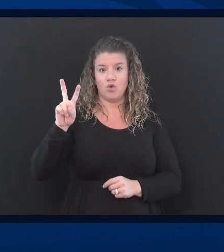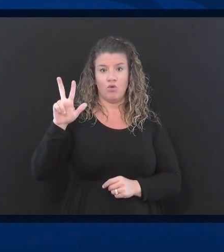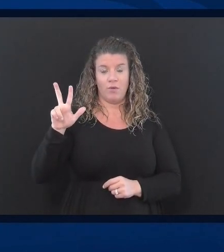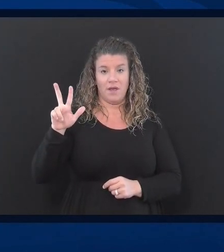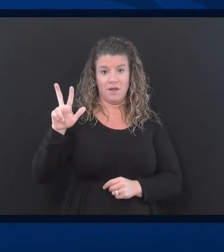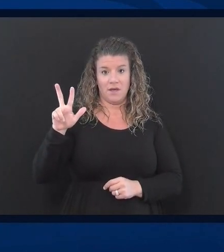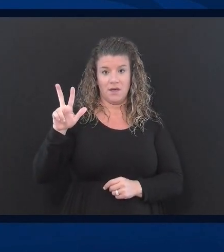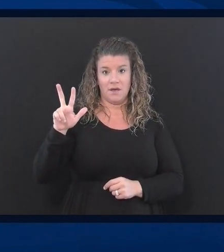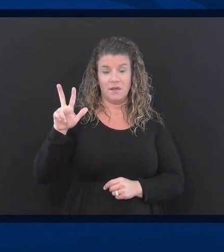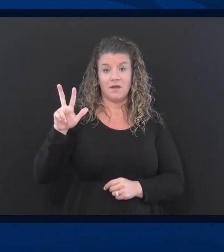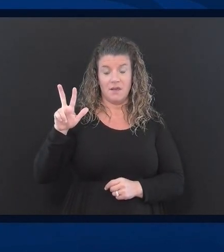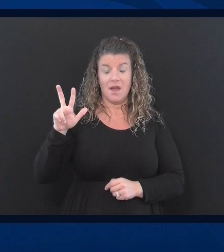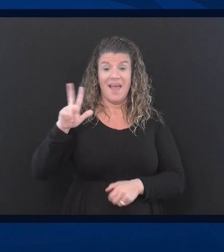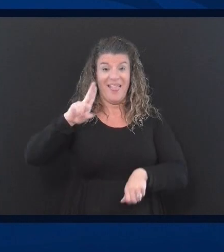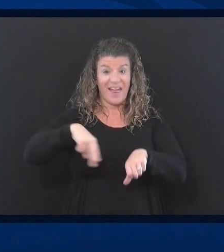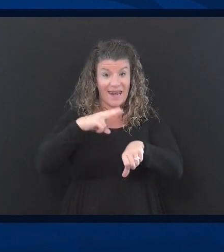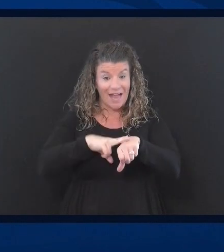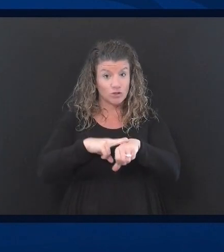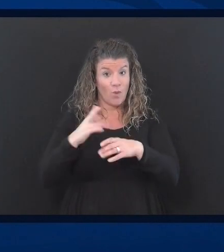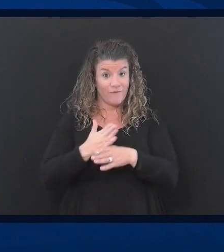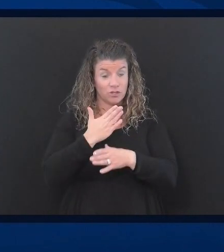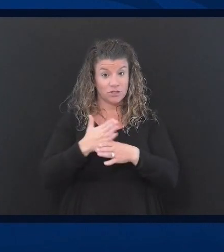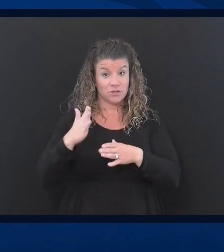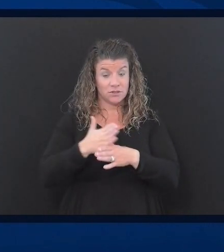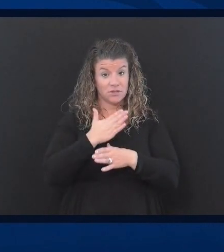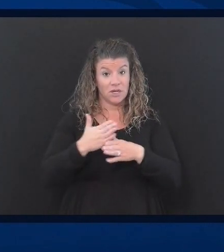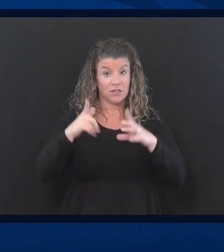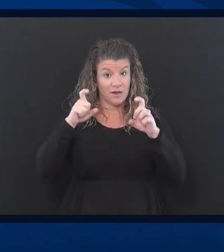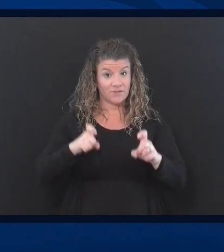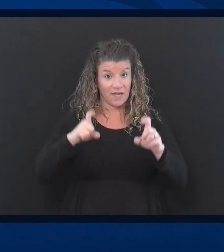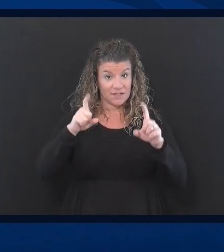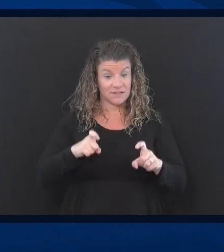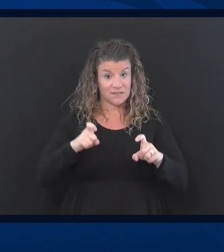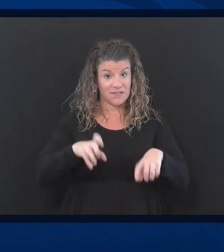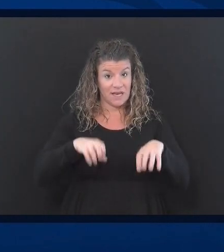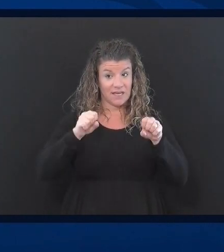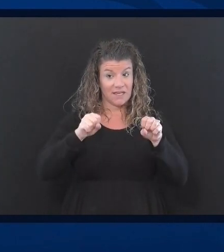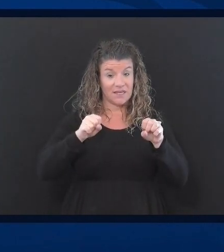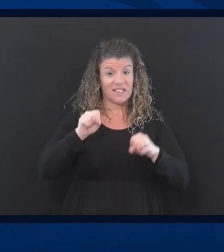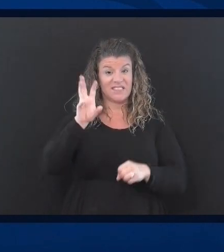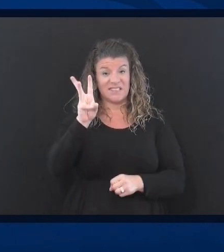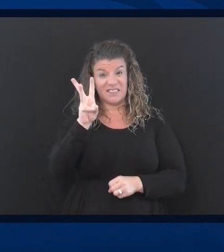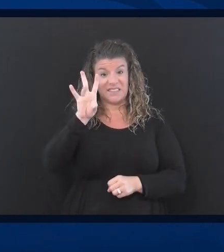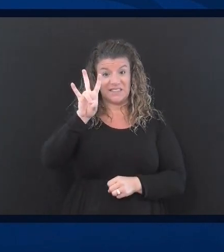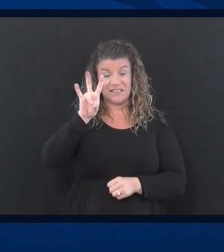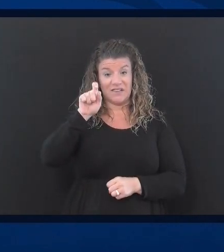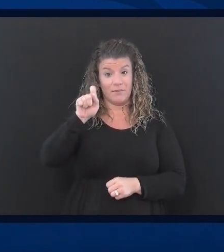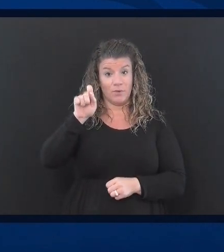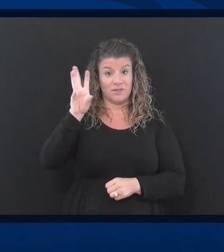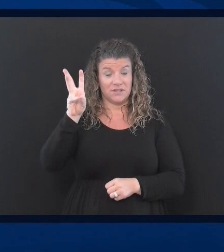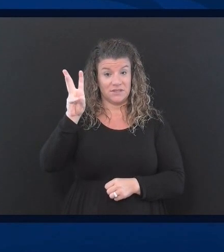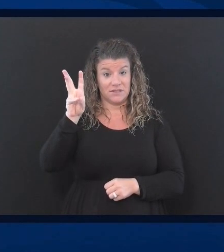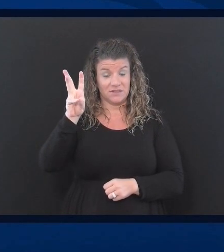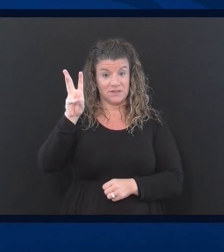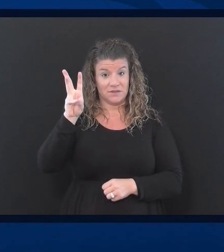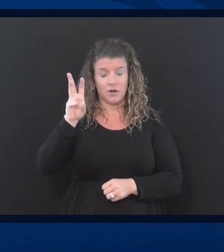7.23, and the national average of tests taken is at 67.6,